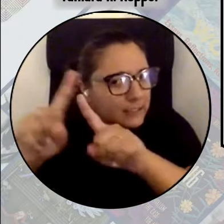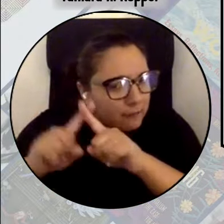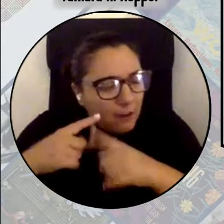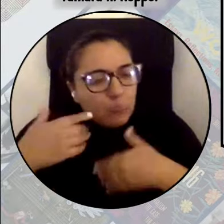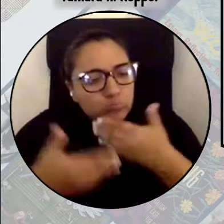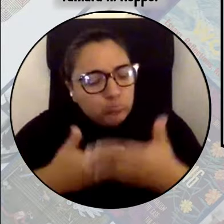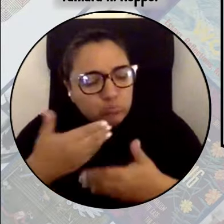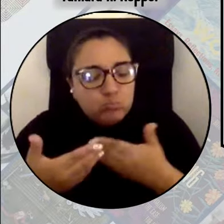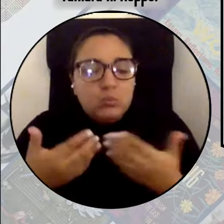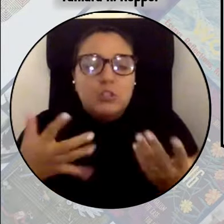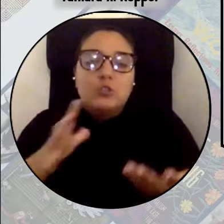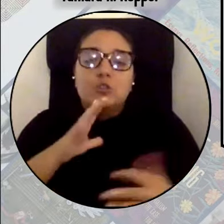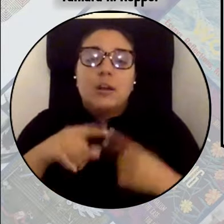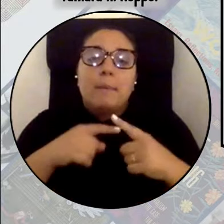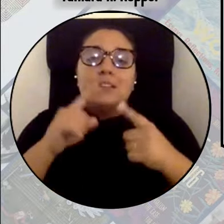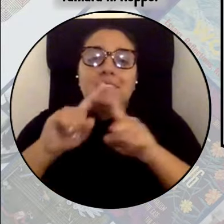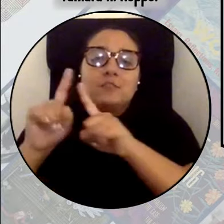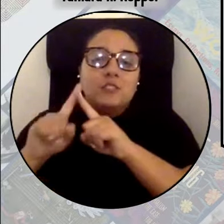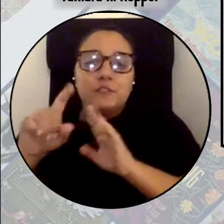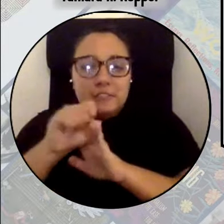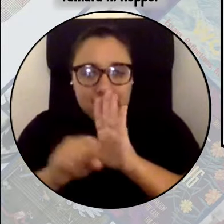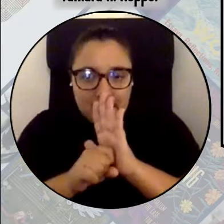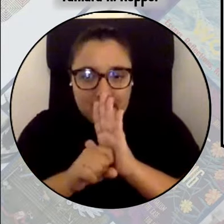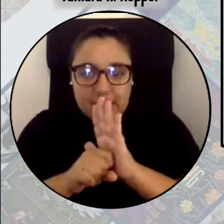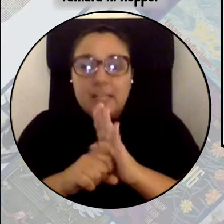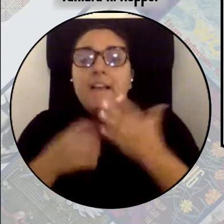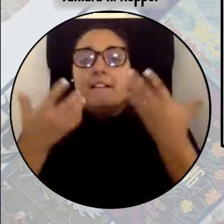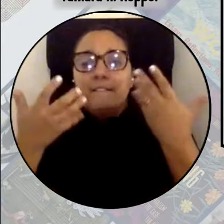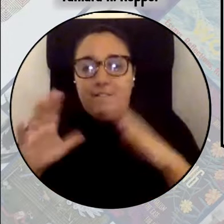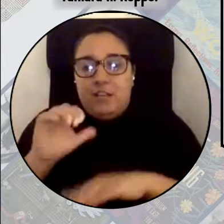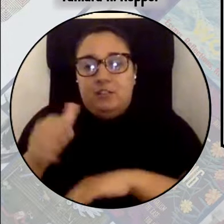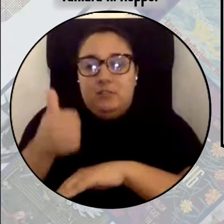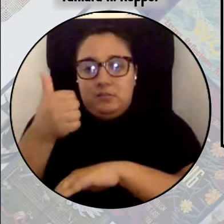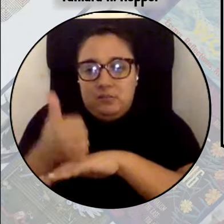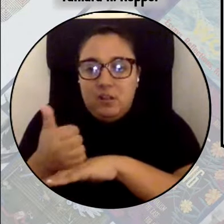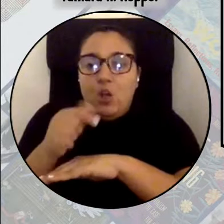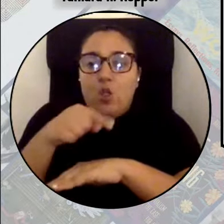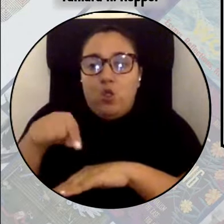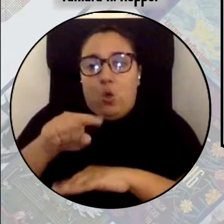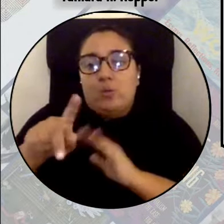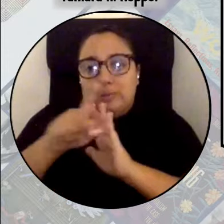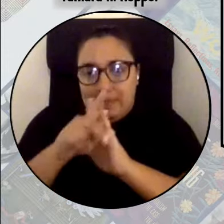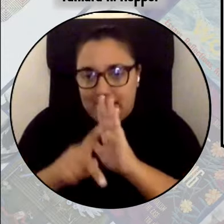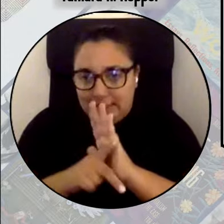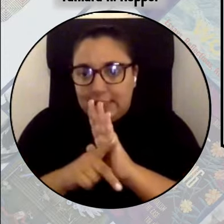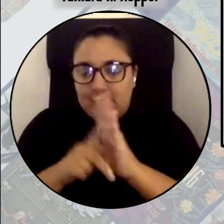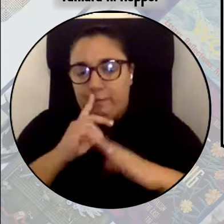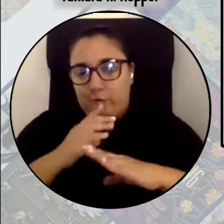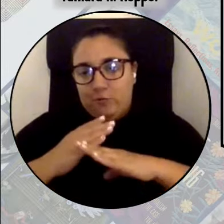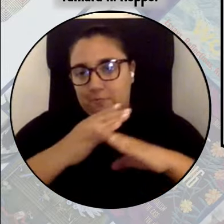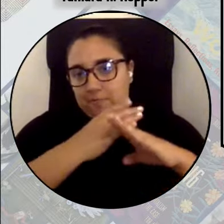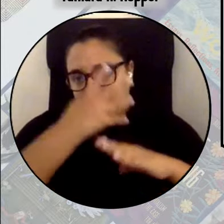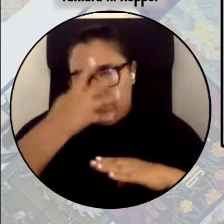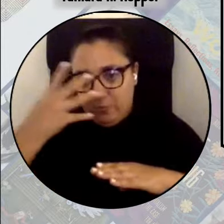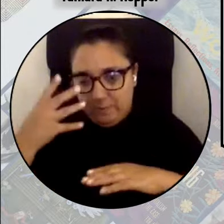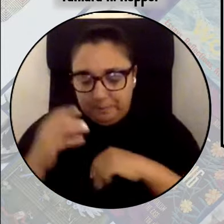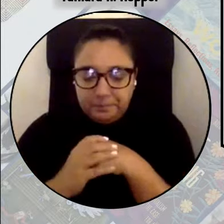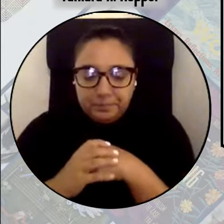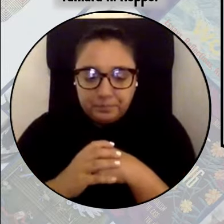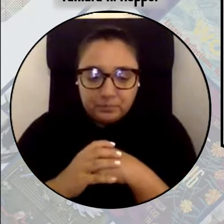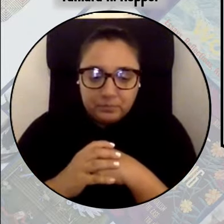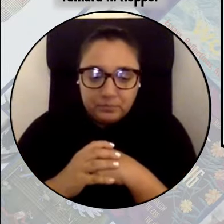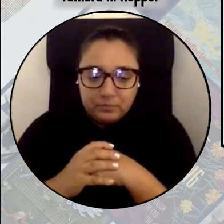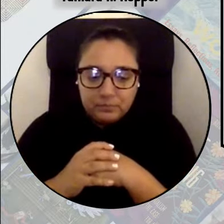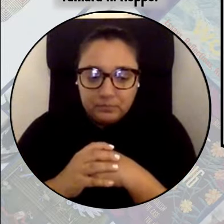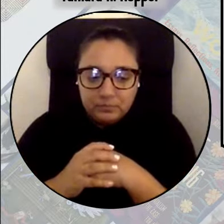different states, right, that have enacted sanctuary policies, but